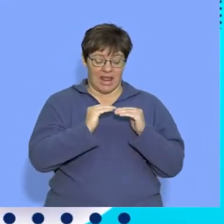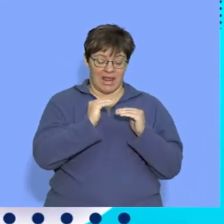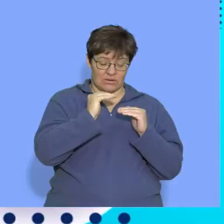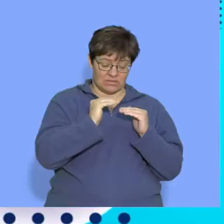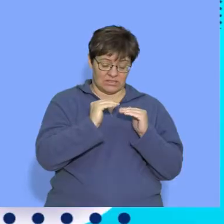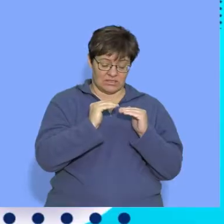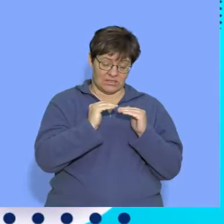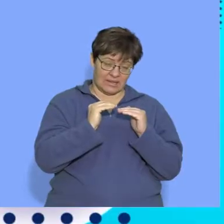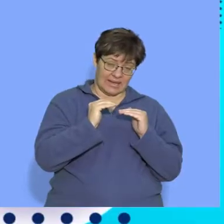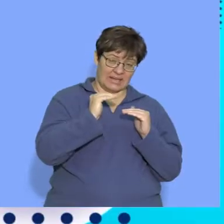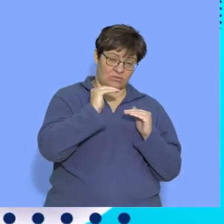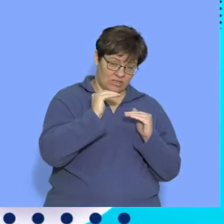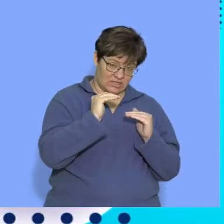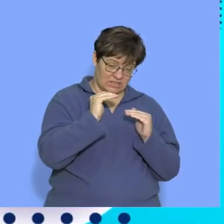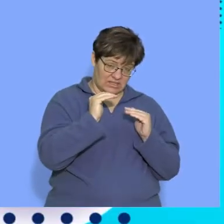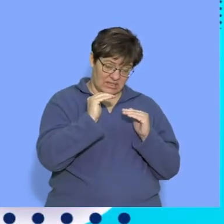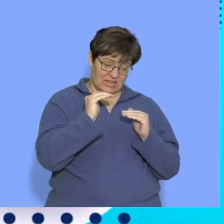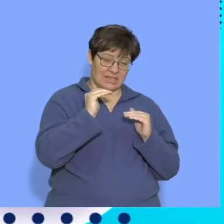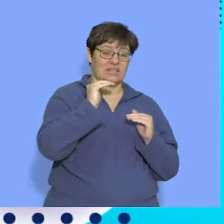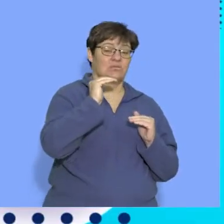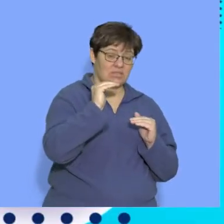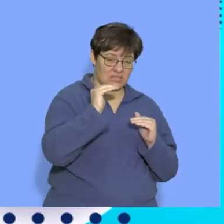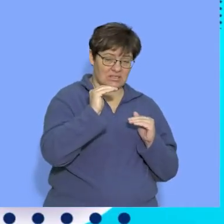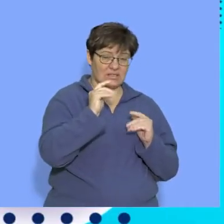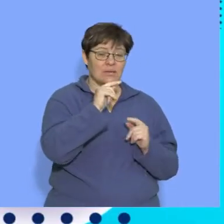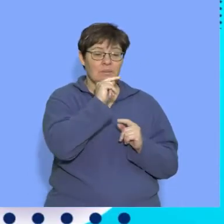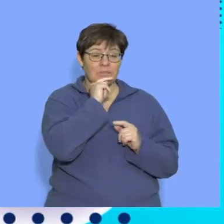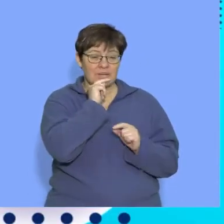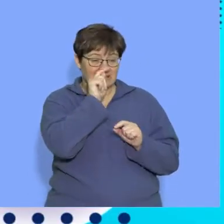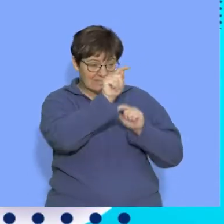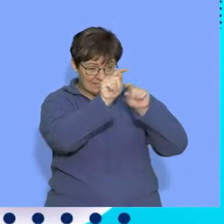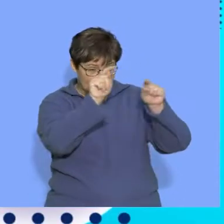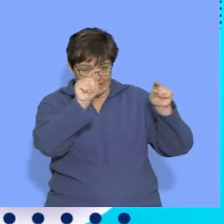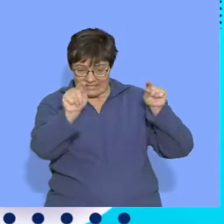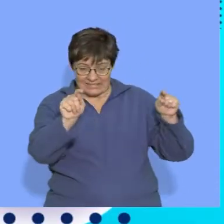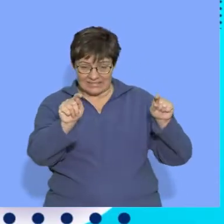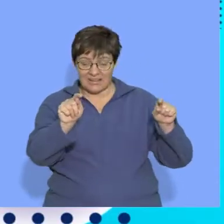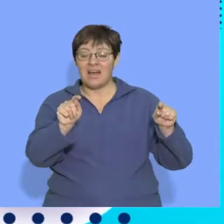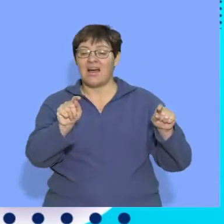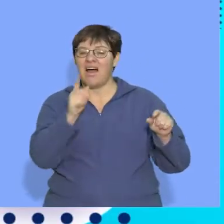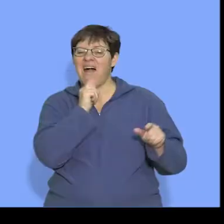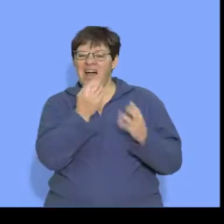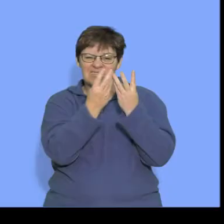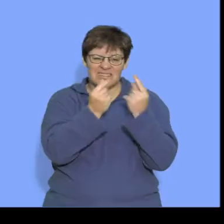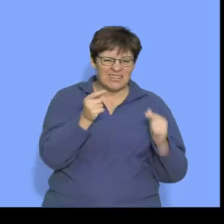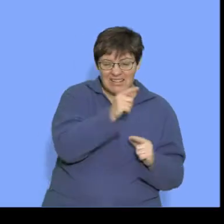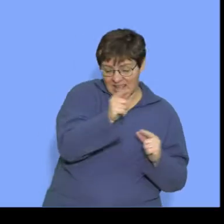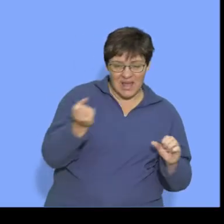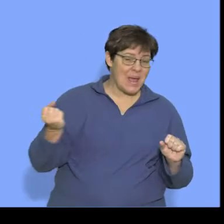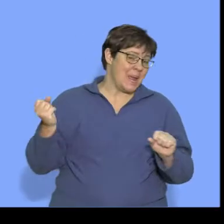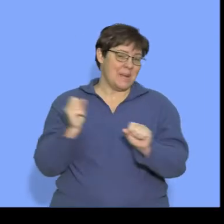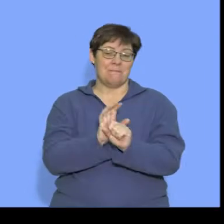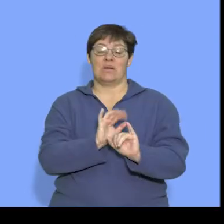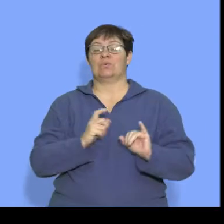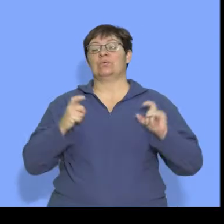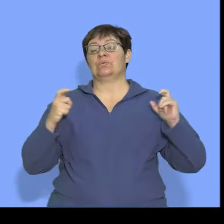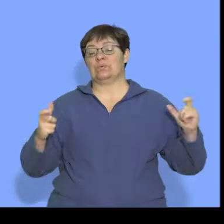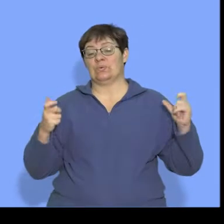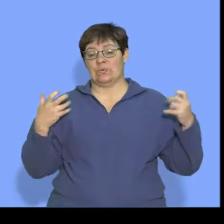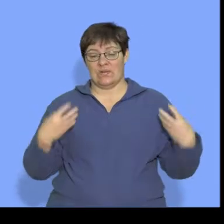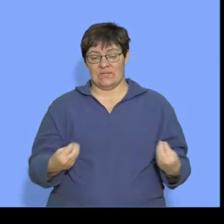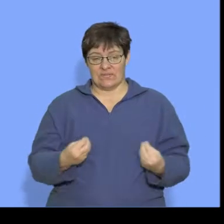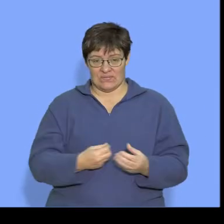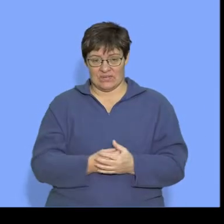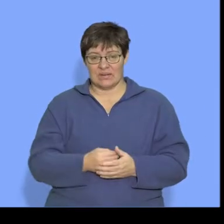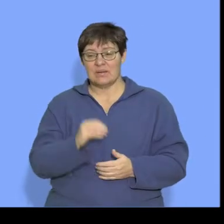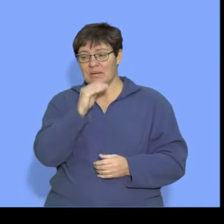average global temperature has had significant and huge impact on the Earth's environment. Okay, so this process is called the